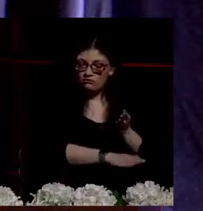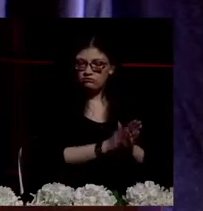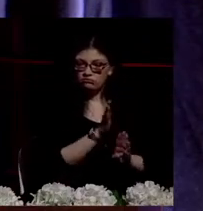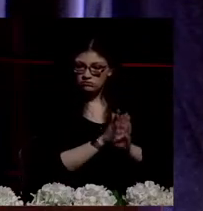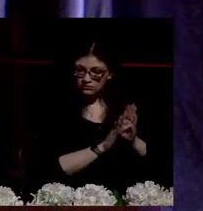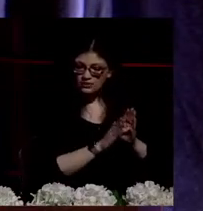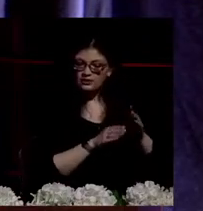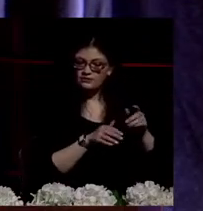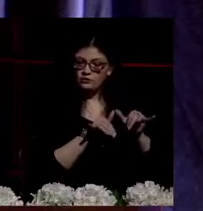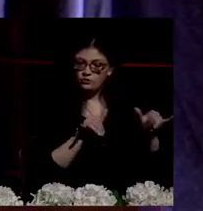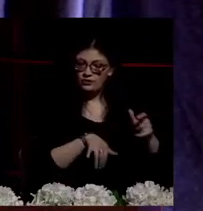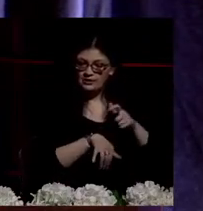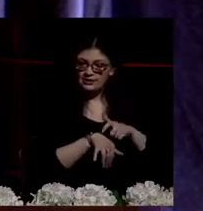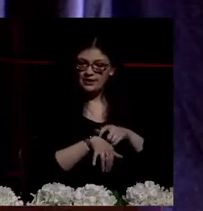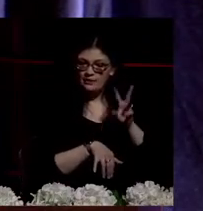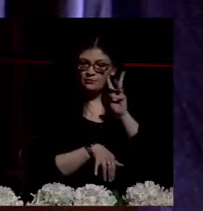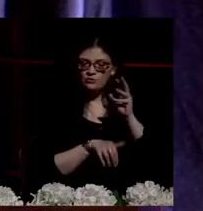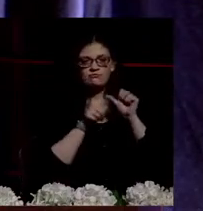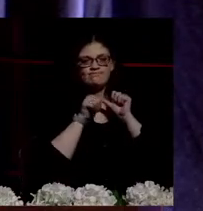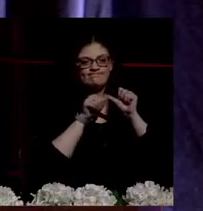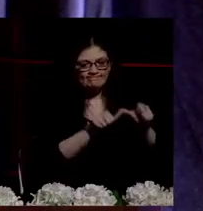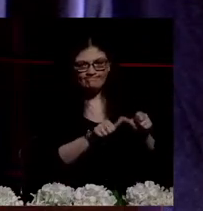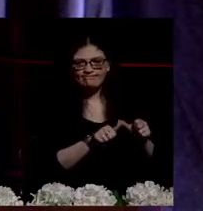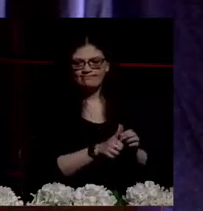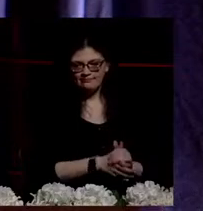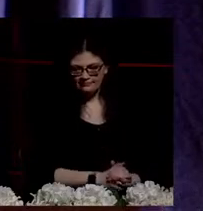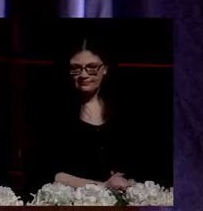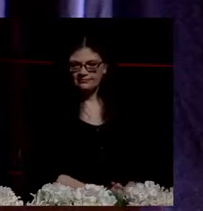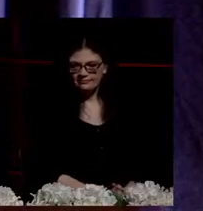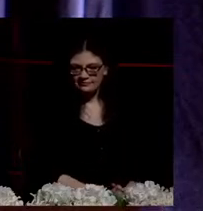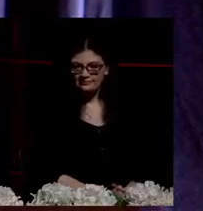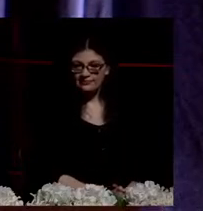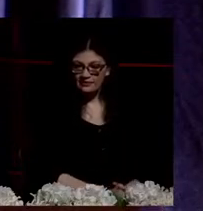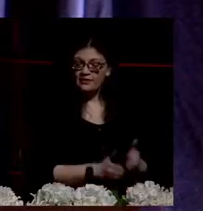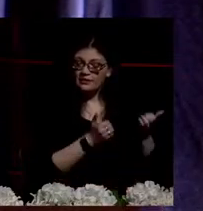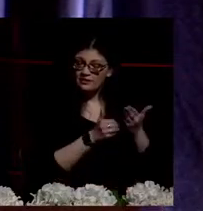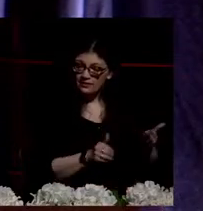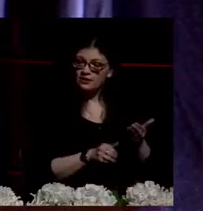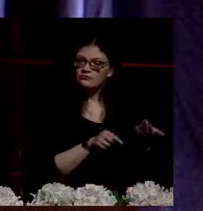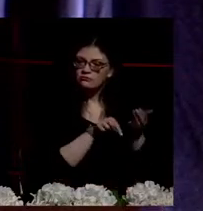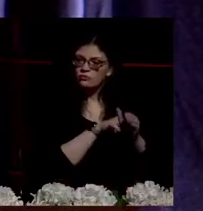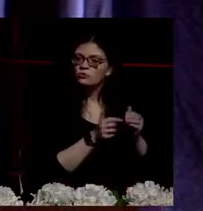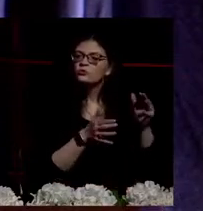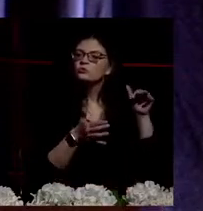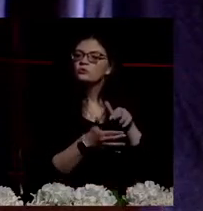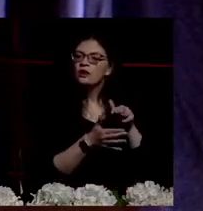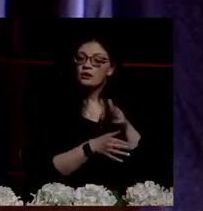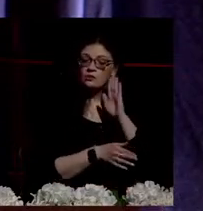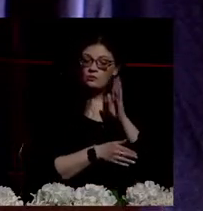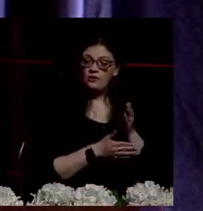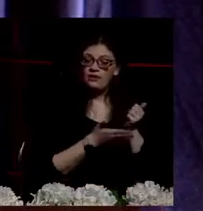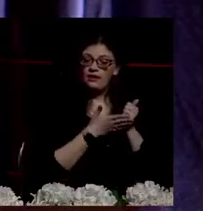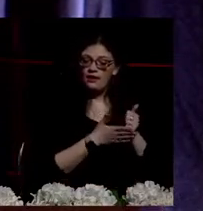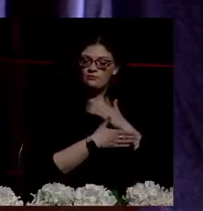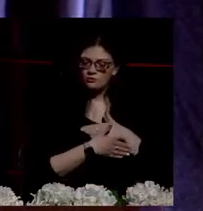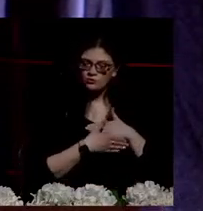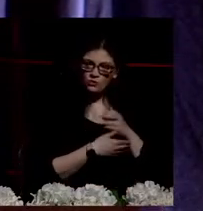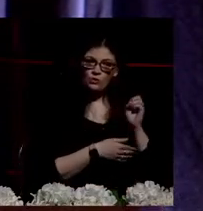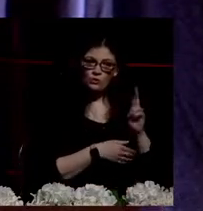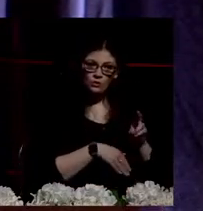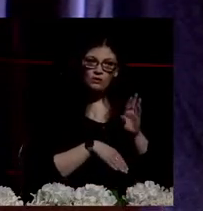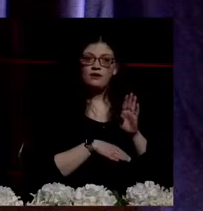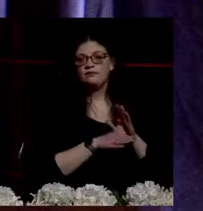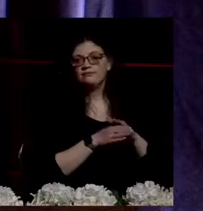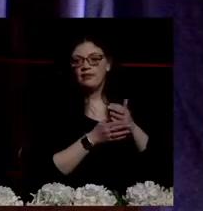at Wooster, keep with it. The arts we made you study here can bring you joy or an outlet for frustration for years